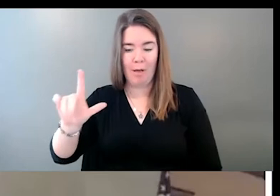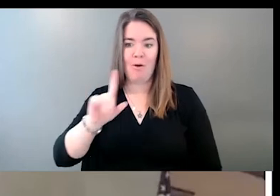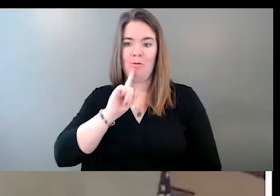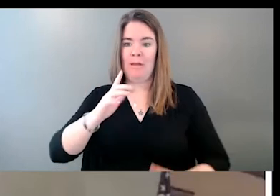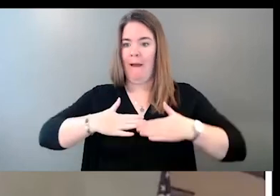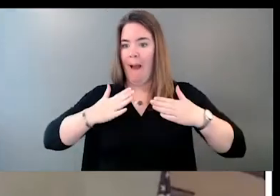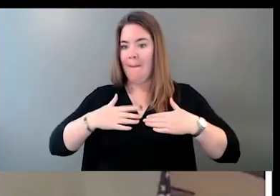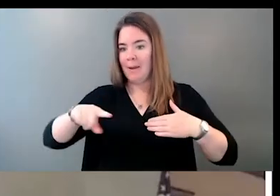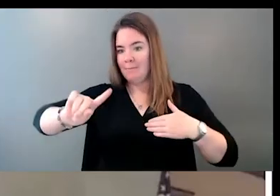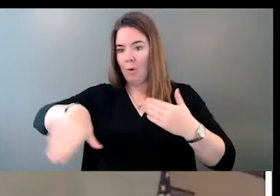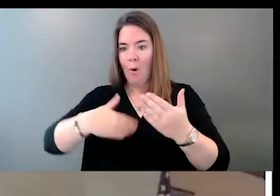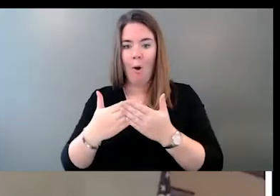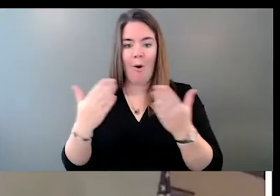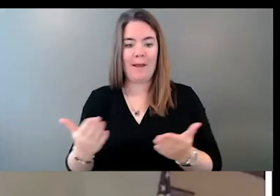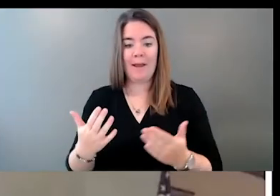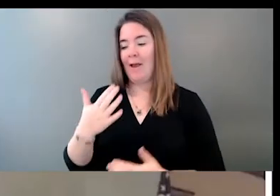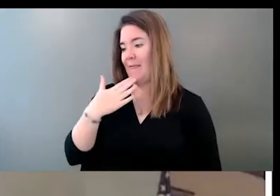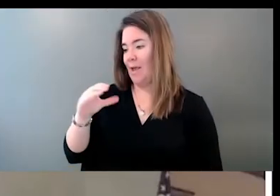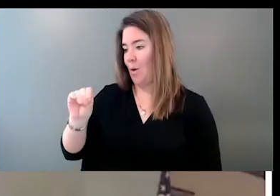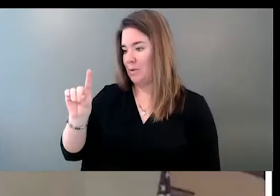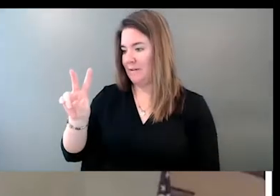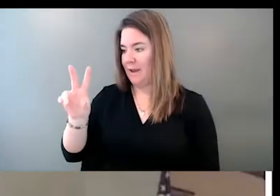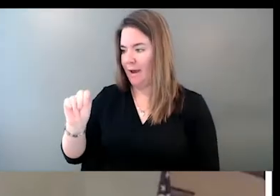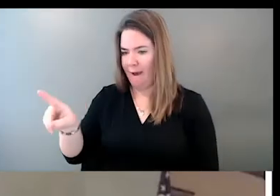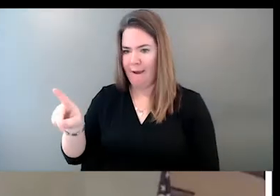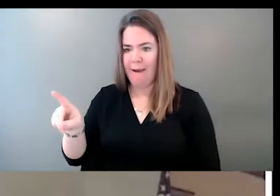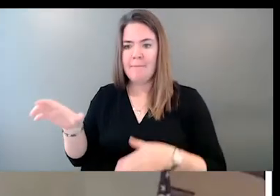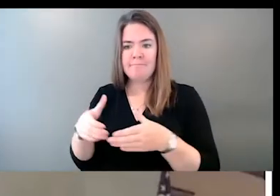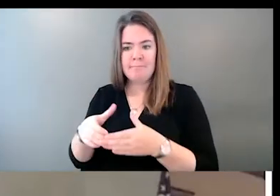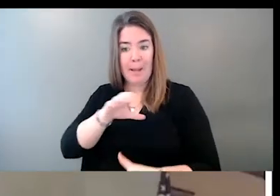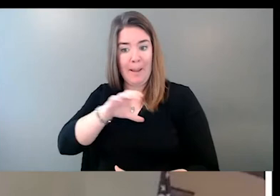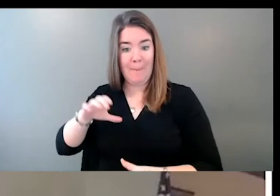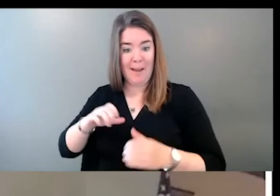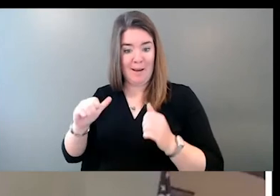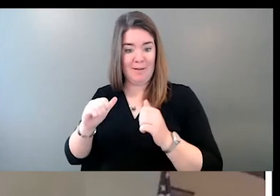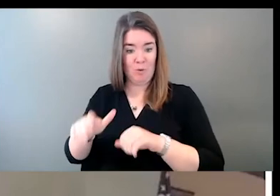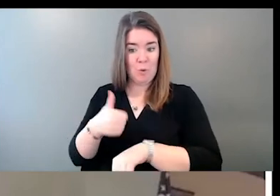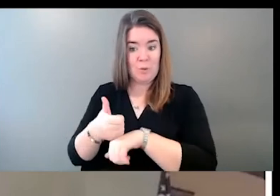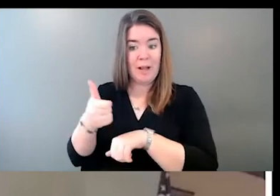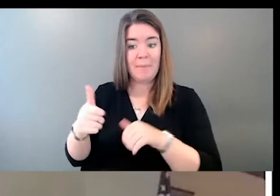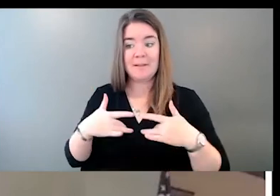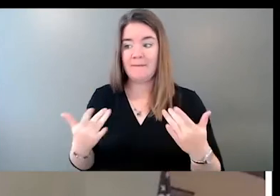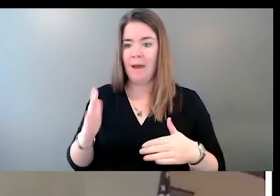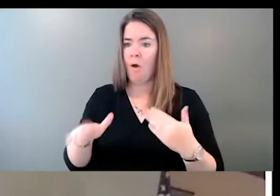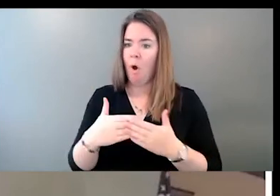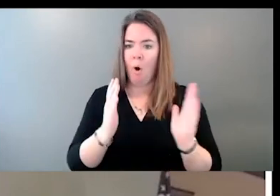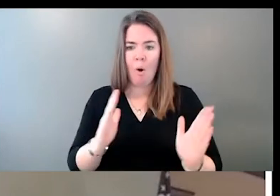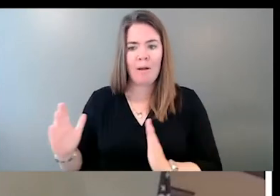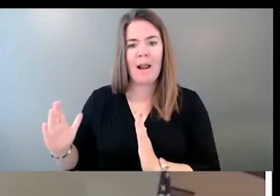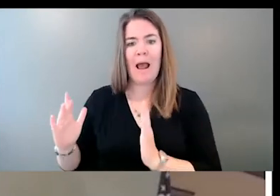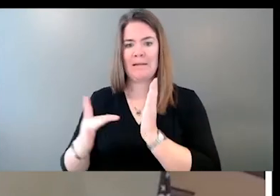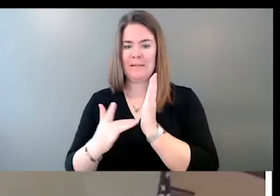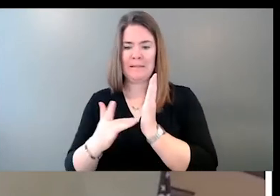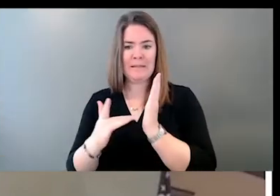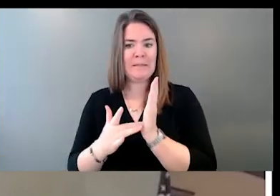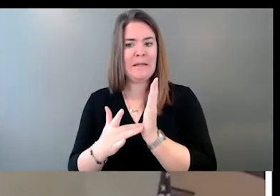we want to thank the ODVN committee who put this together today, all the organizing that they did, the technical aspects.